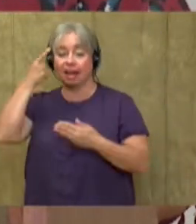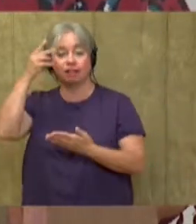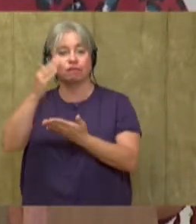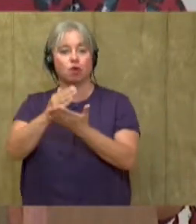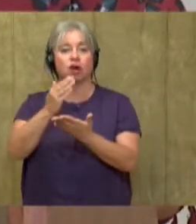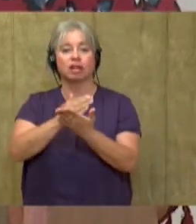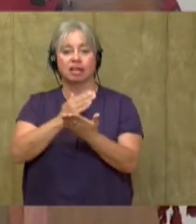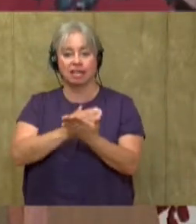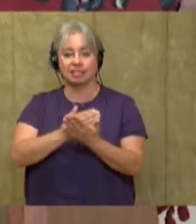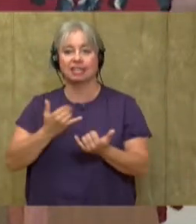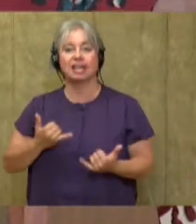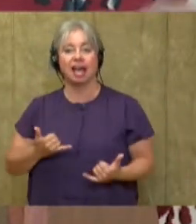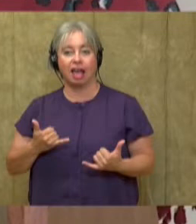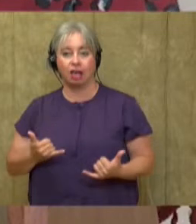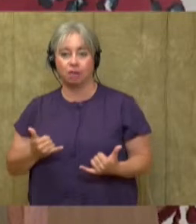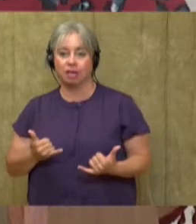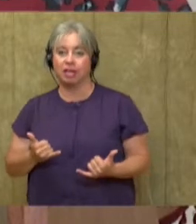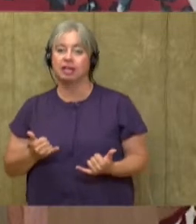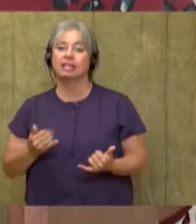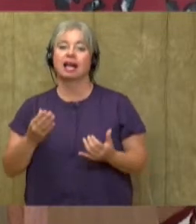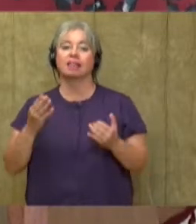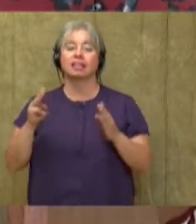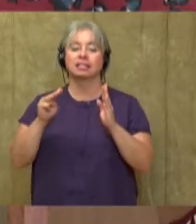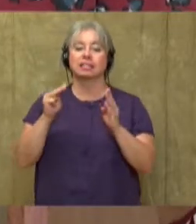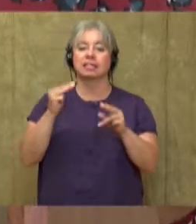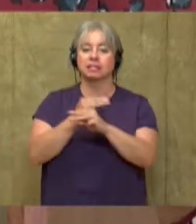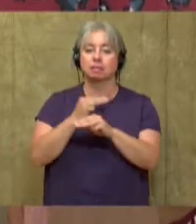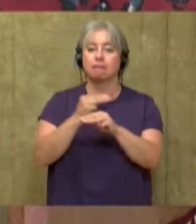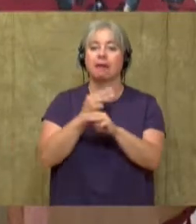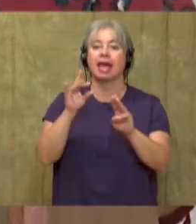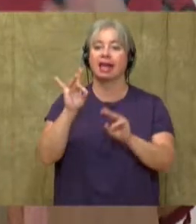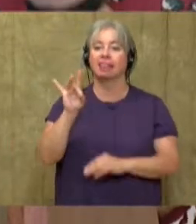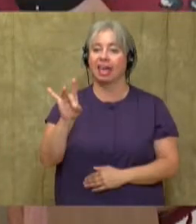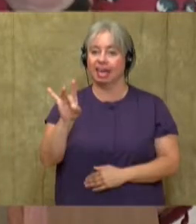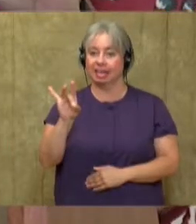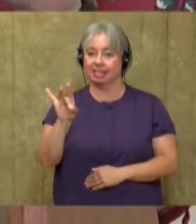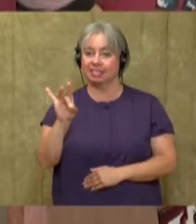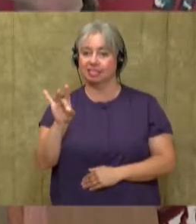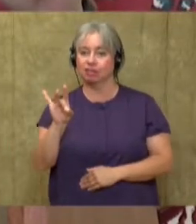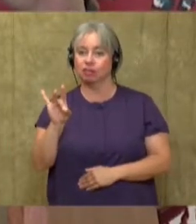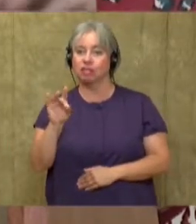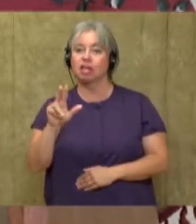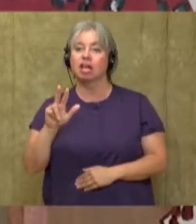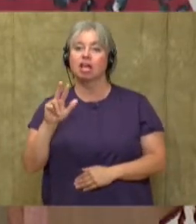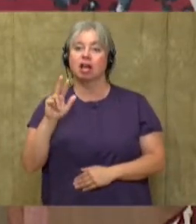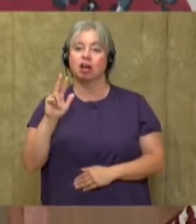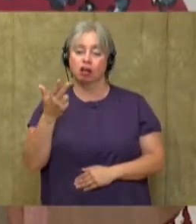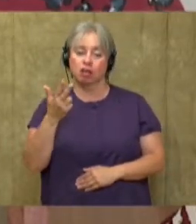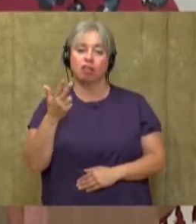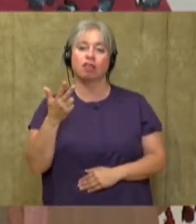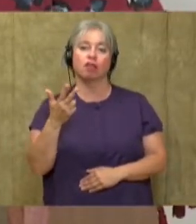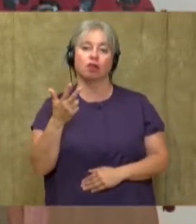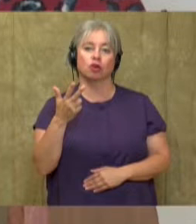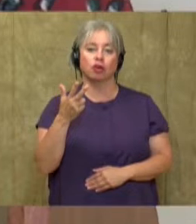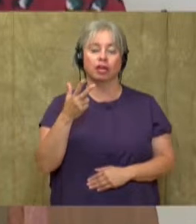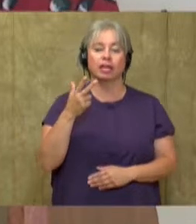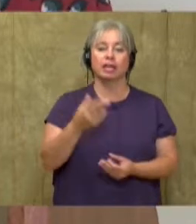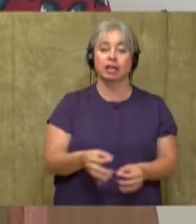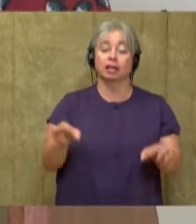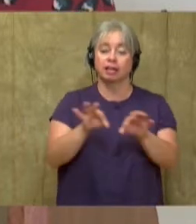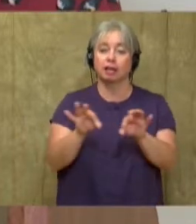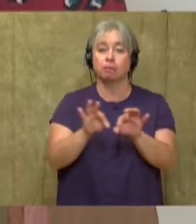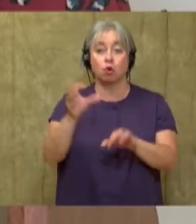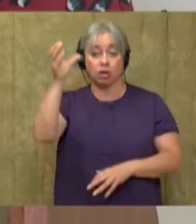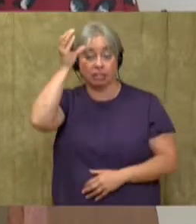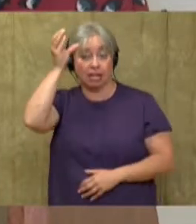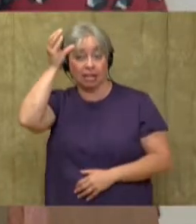in. You tuned in to Math 8, so we are going to be looking at our third essential concept today.